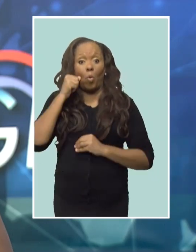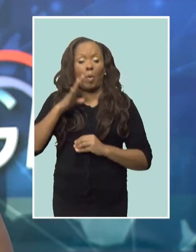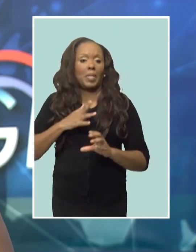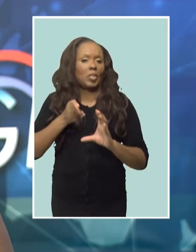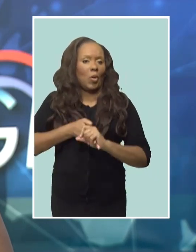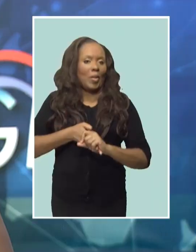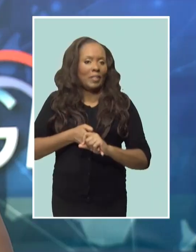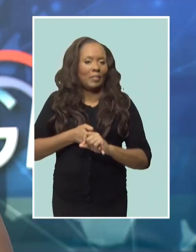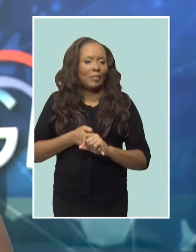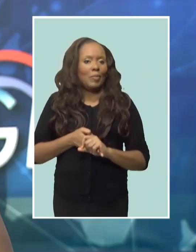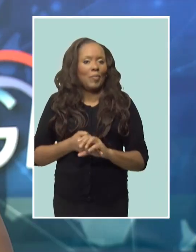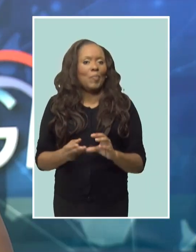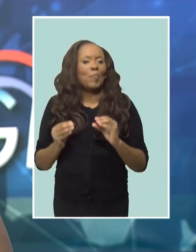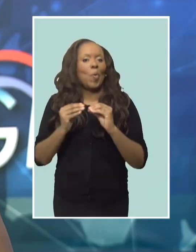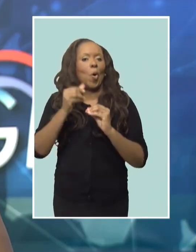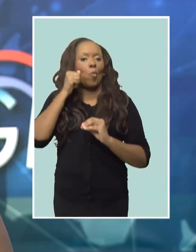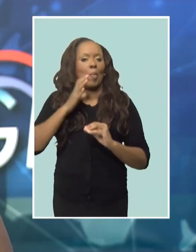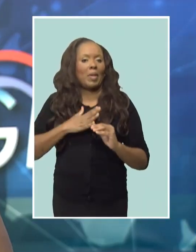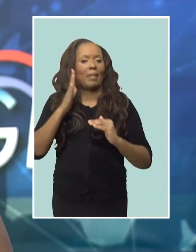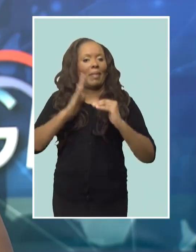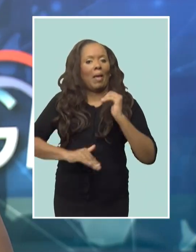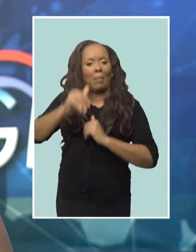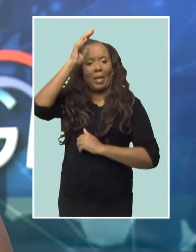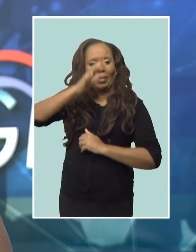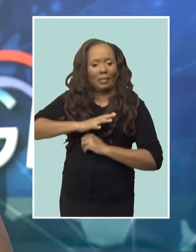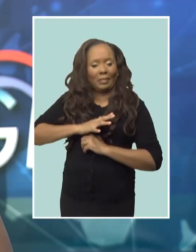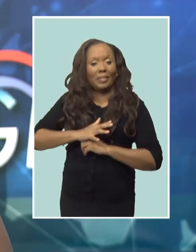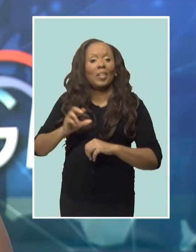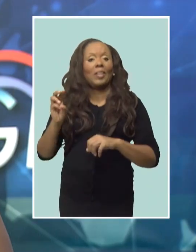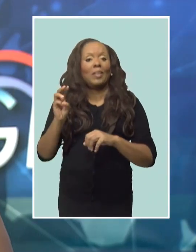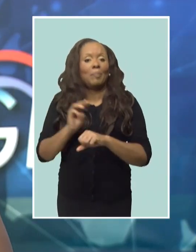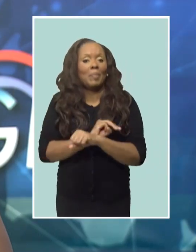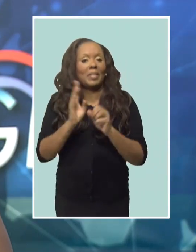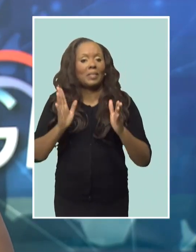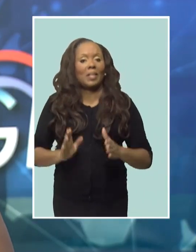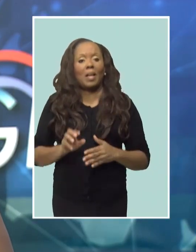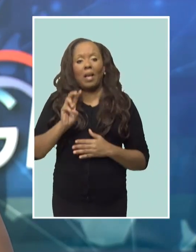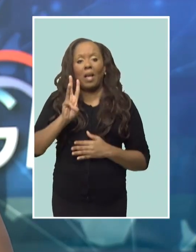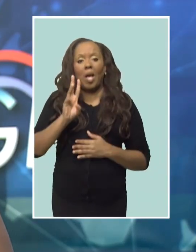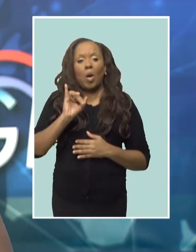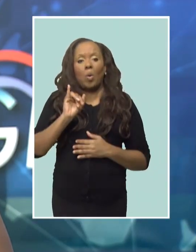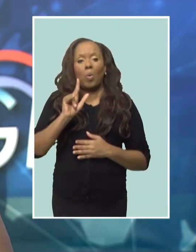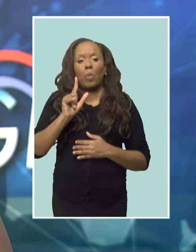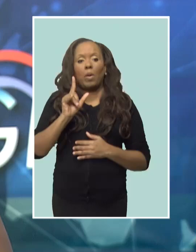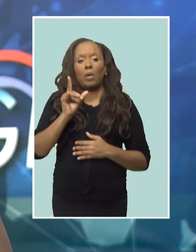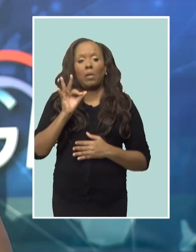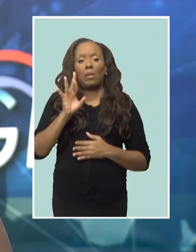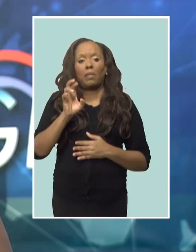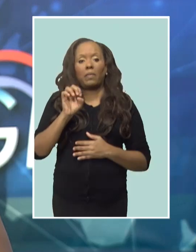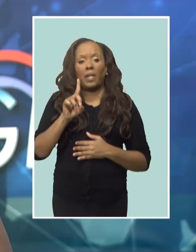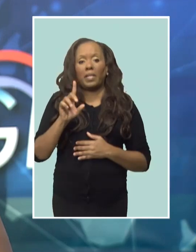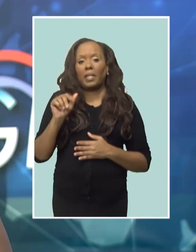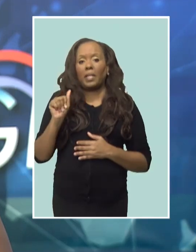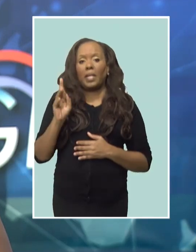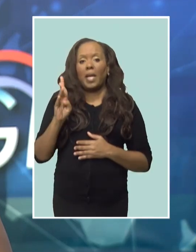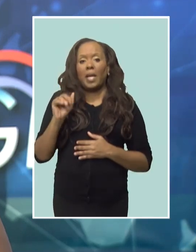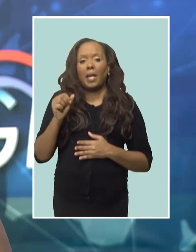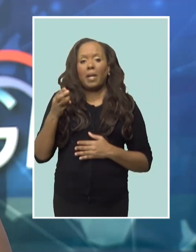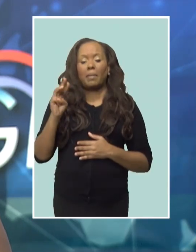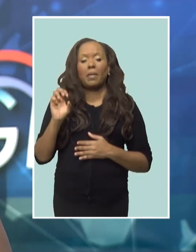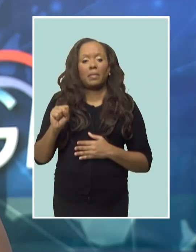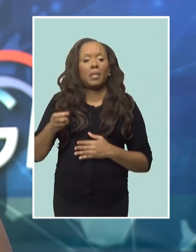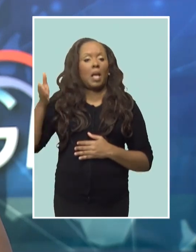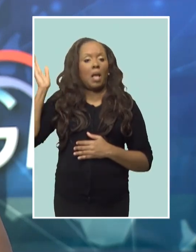job. This has been revealed by Minister of Home Affairs and Information, Wilfred Abrams. He said he was speaking today at a service to